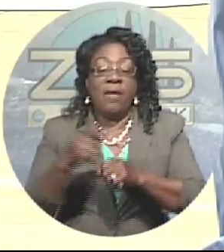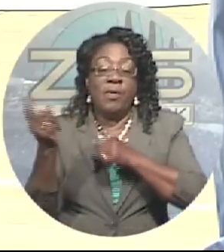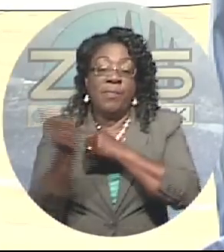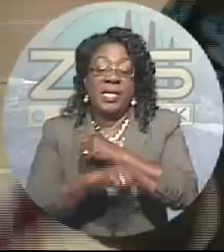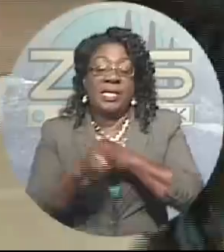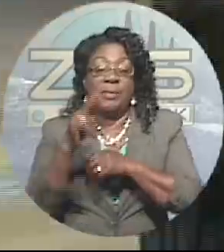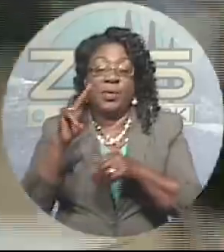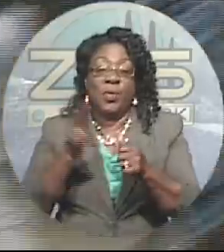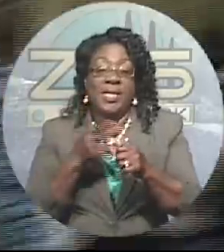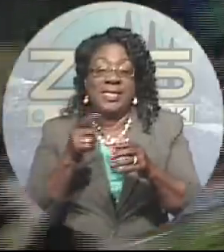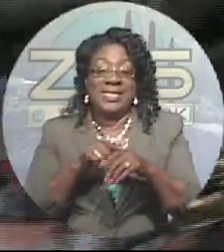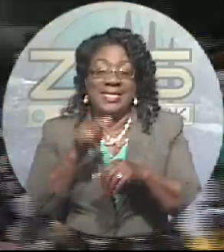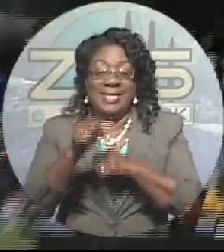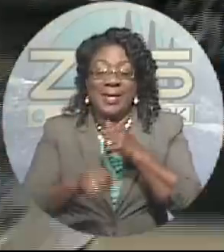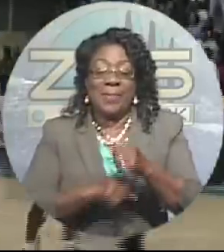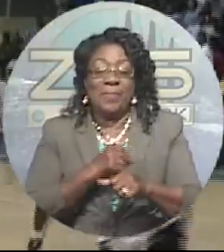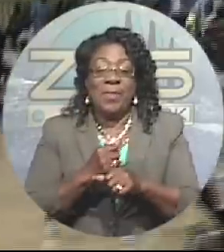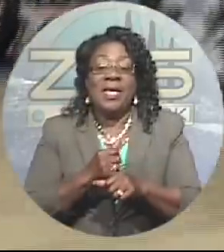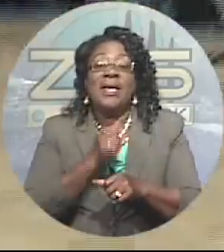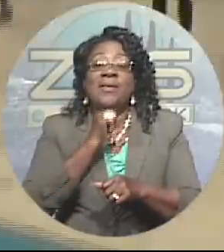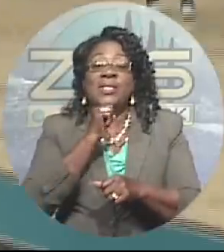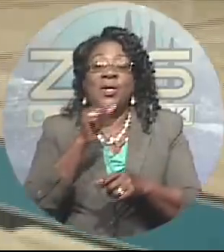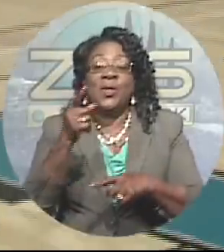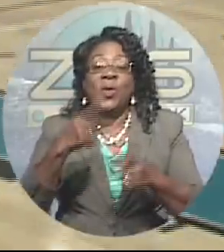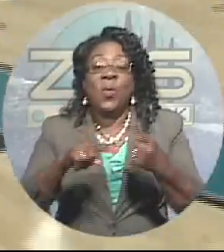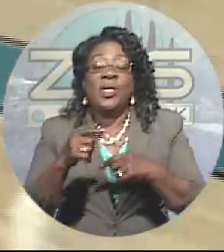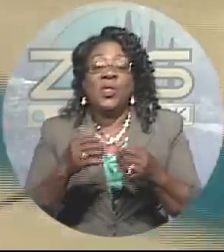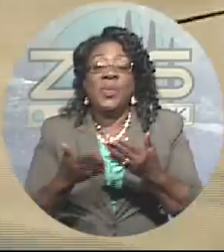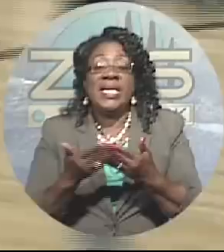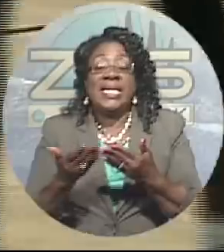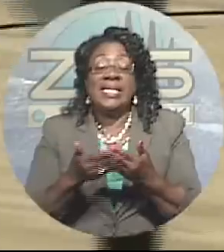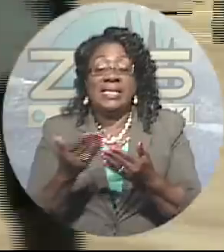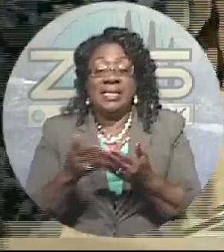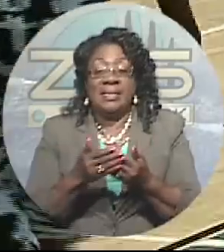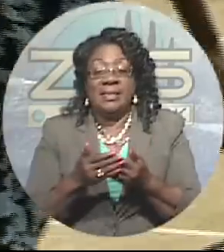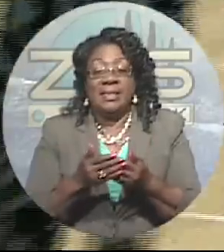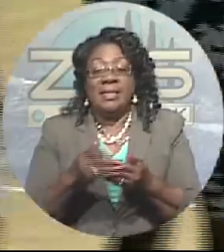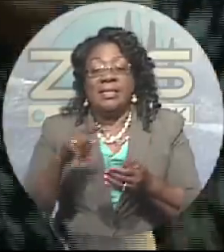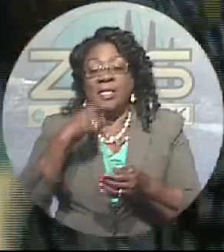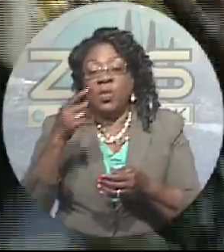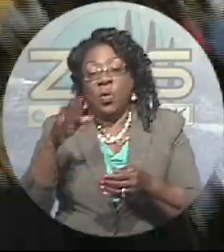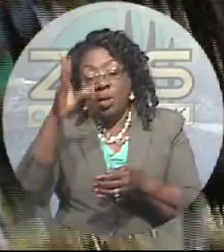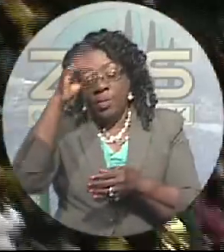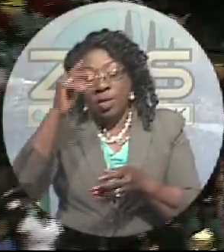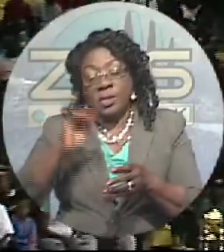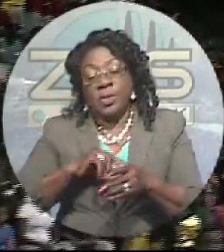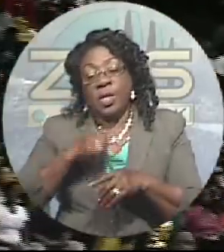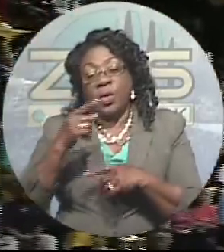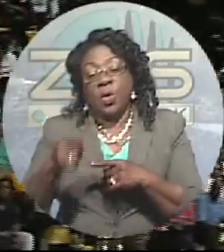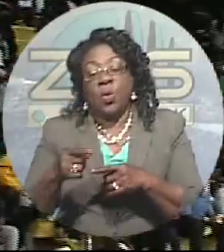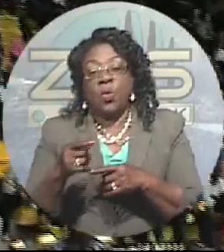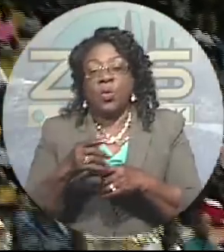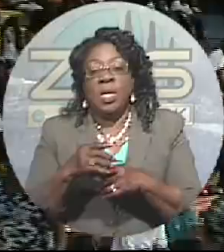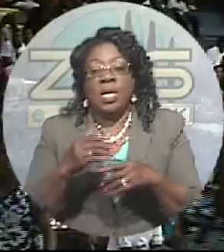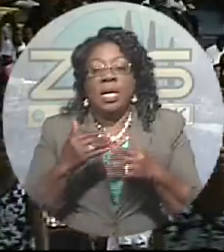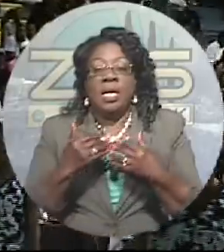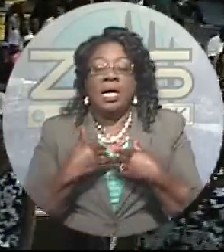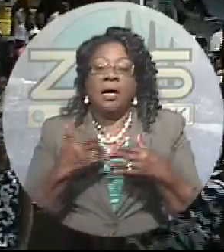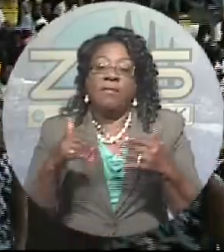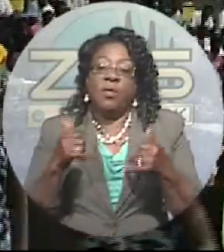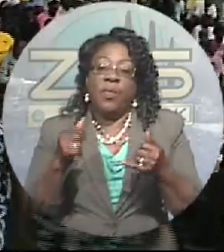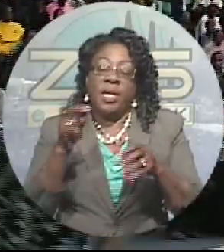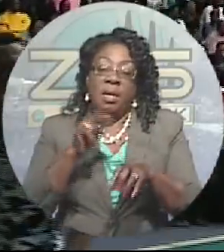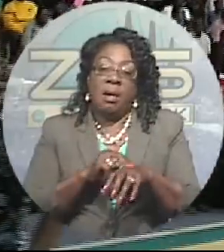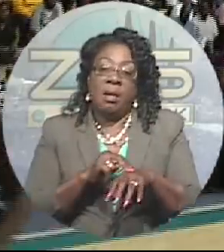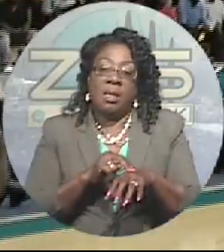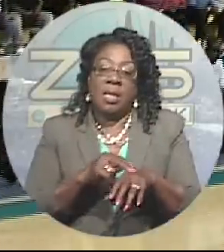easy. They packed it in on us all night. No shots would fall. And I just told the boys that, we're gonna have to continue shooting the